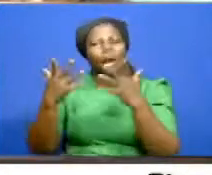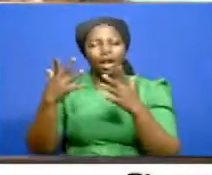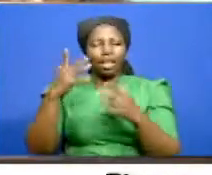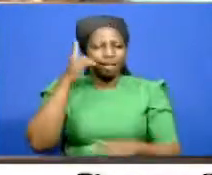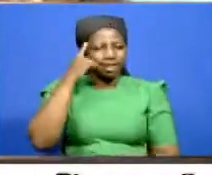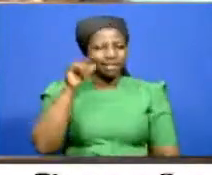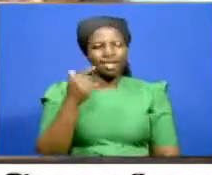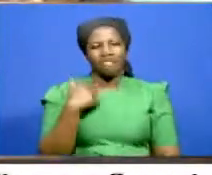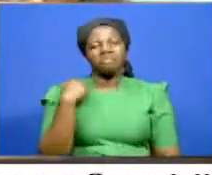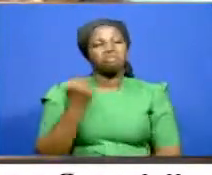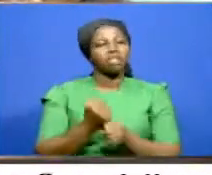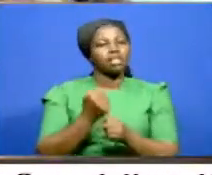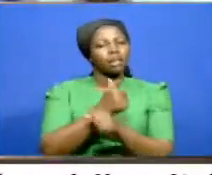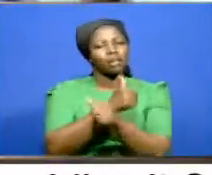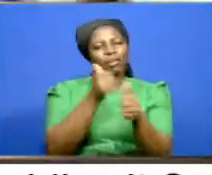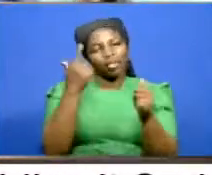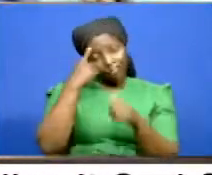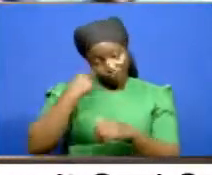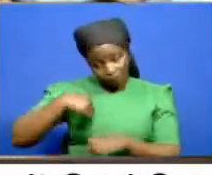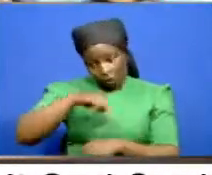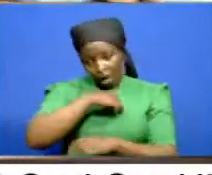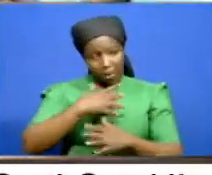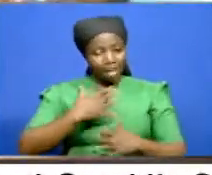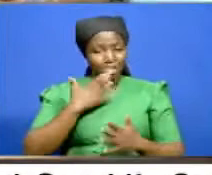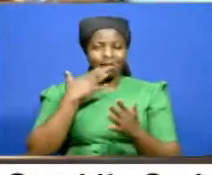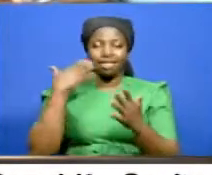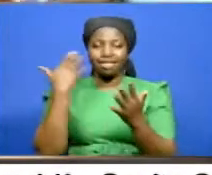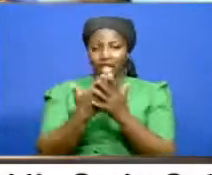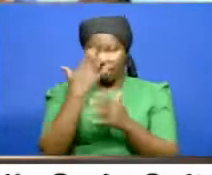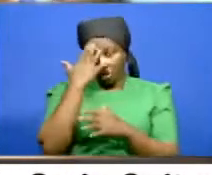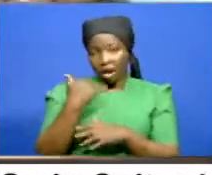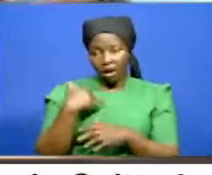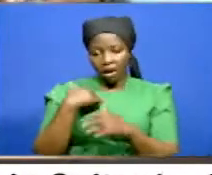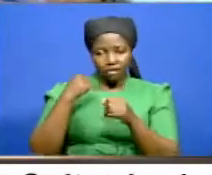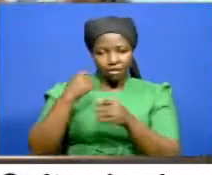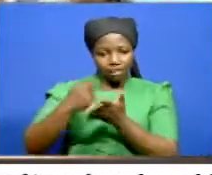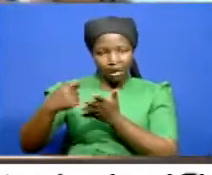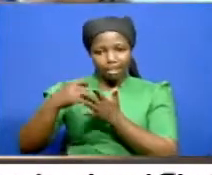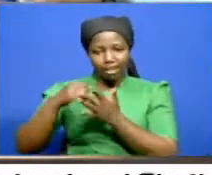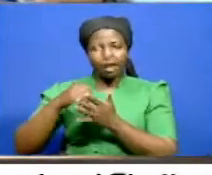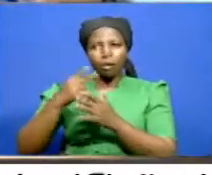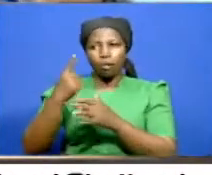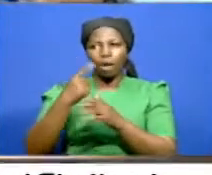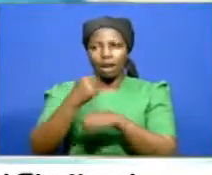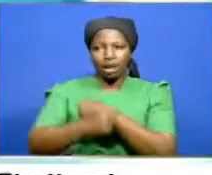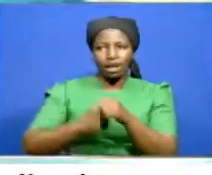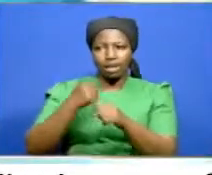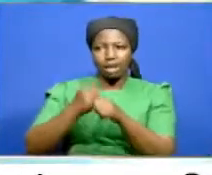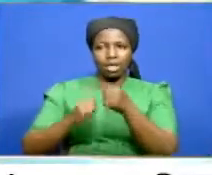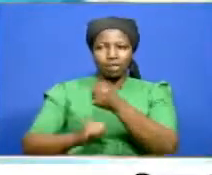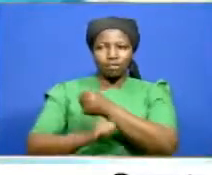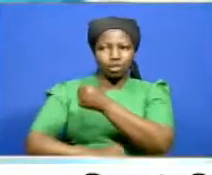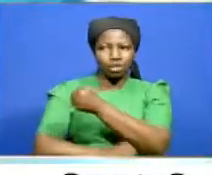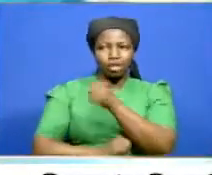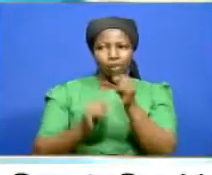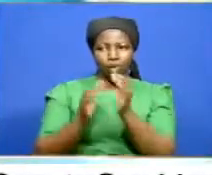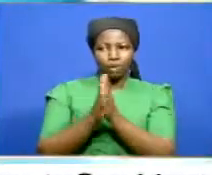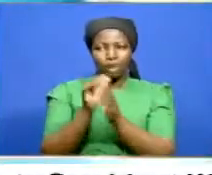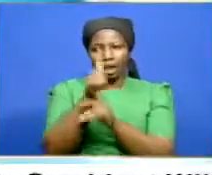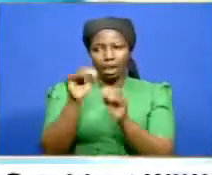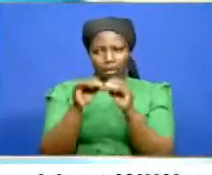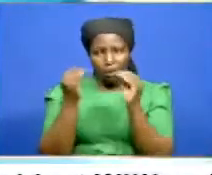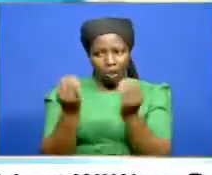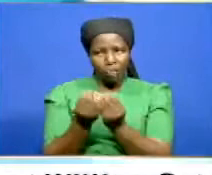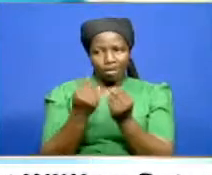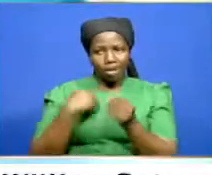us. Yeah. And we are grateful, because we signed a 1-year kid sponsorship deal with Maxfly, who came through for us. And we're really grateful, because some of the